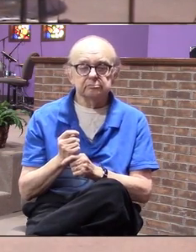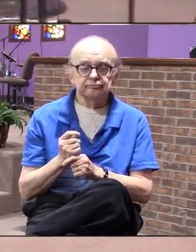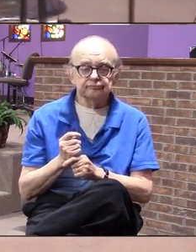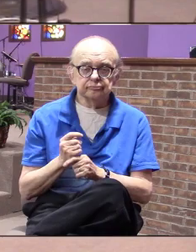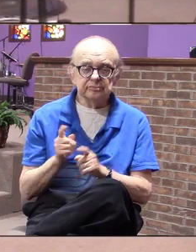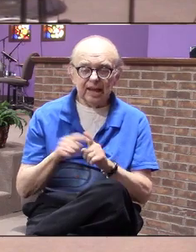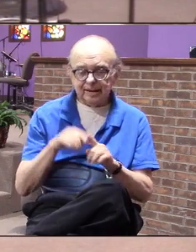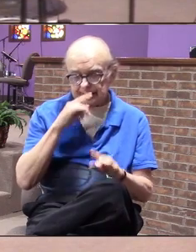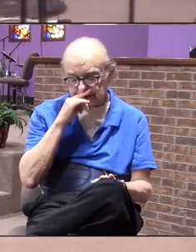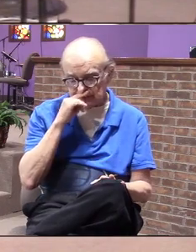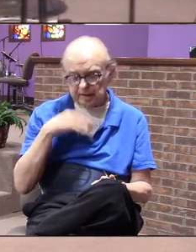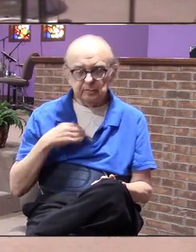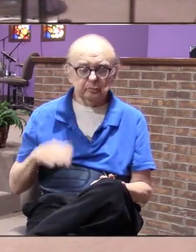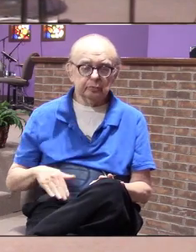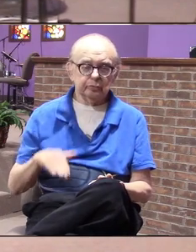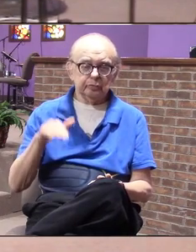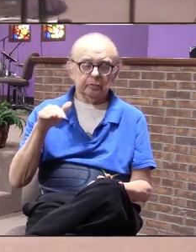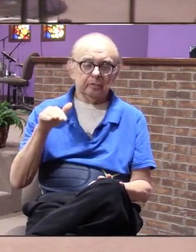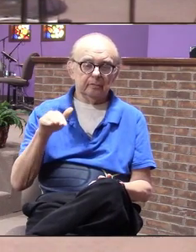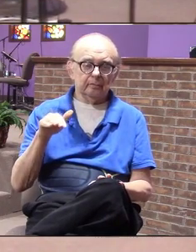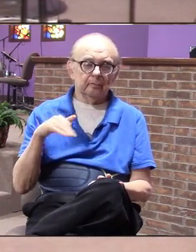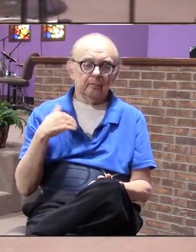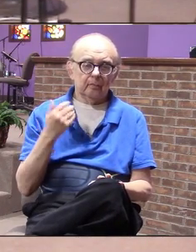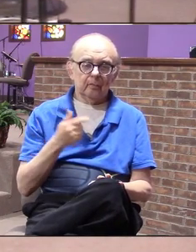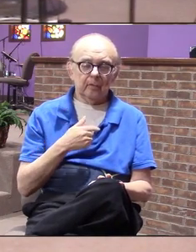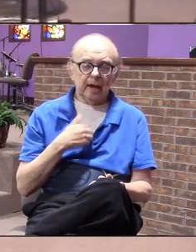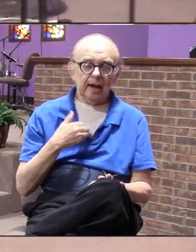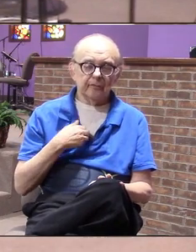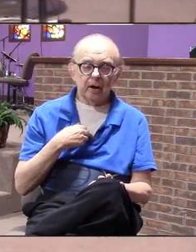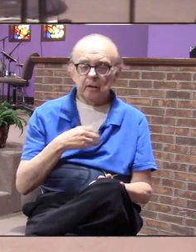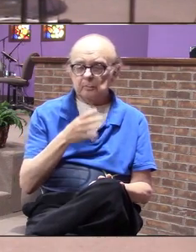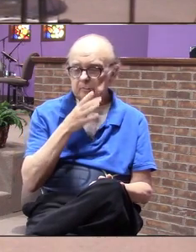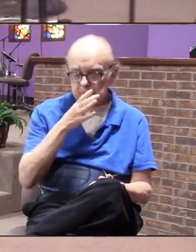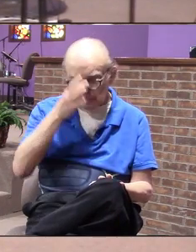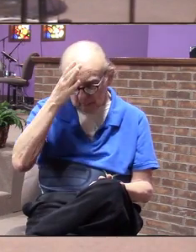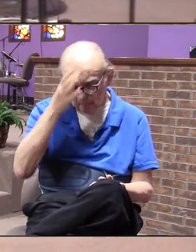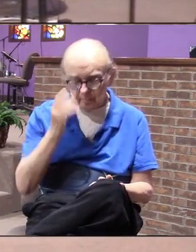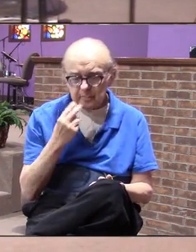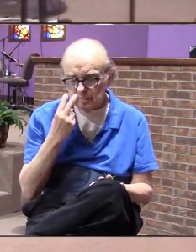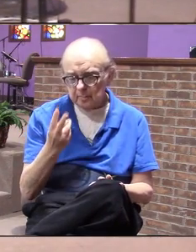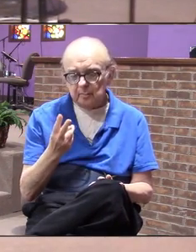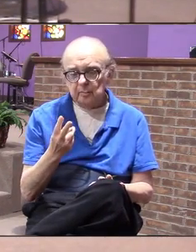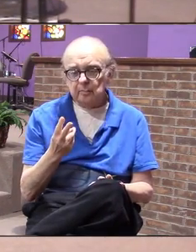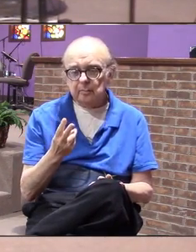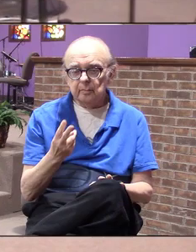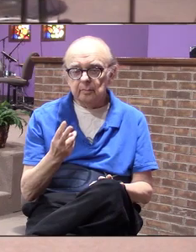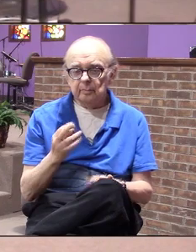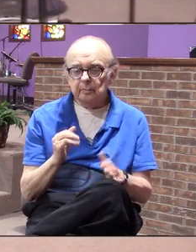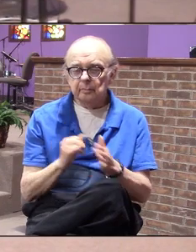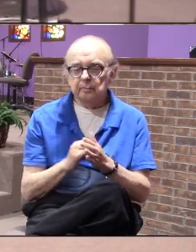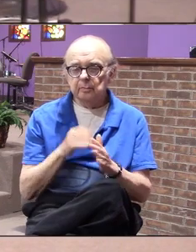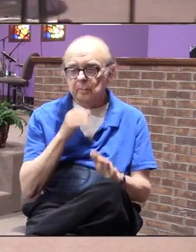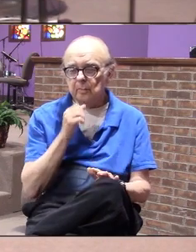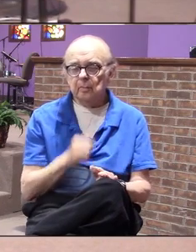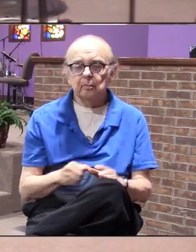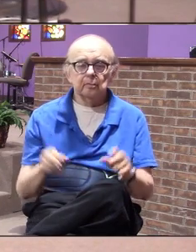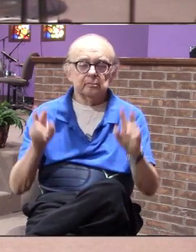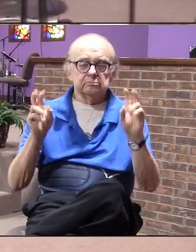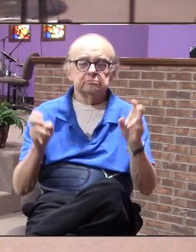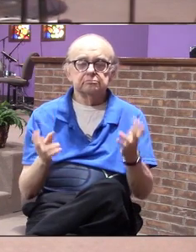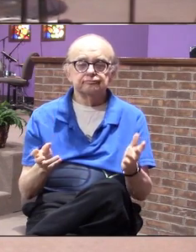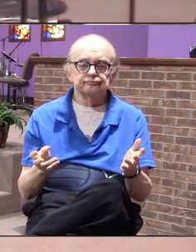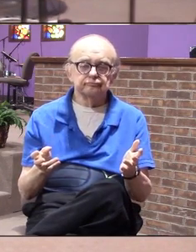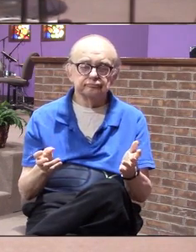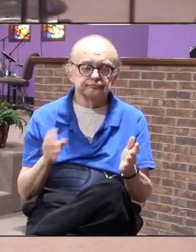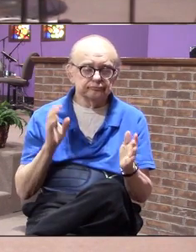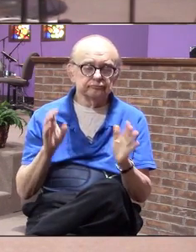As a kid growing up, we have our parents. You see that old saying or